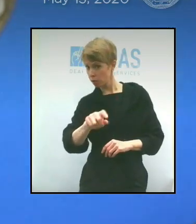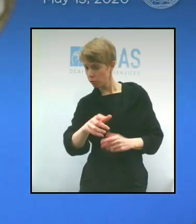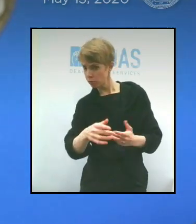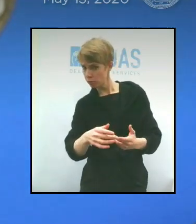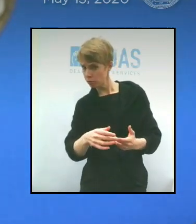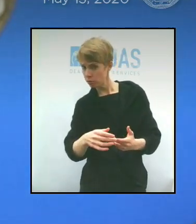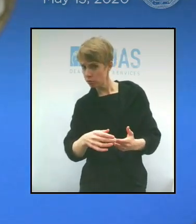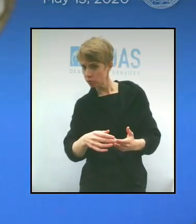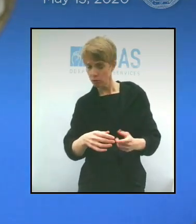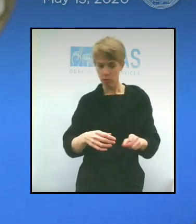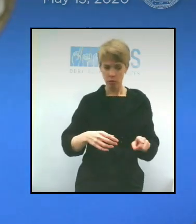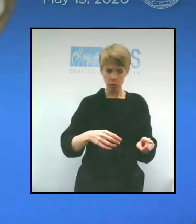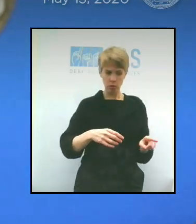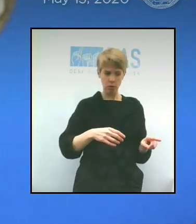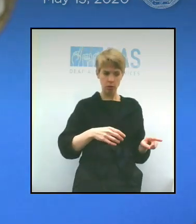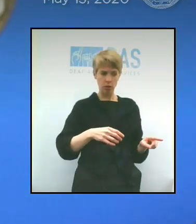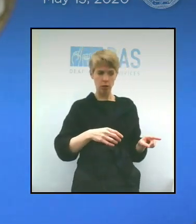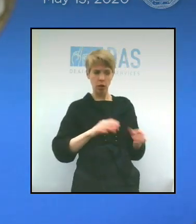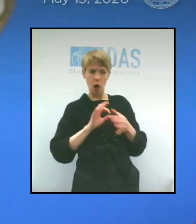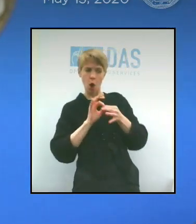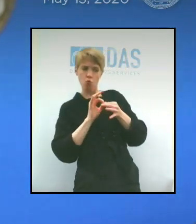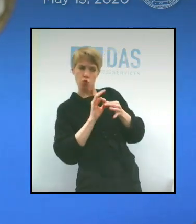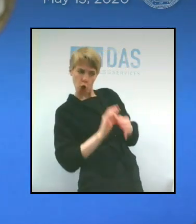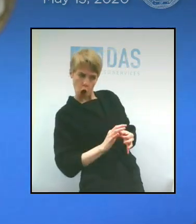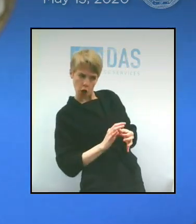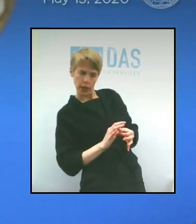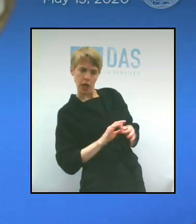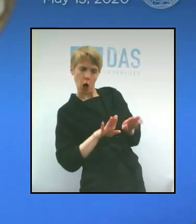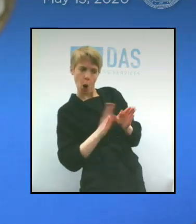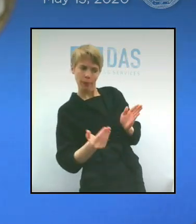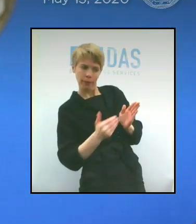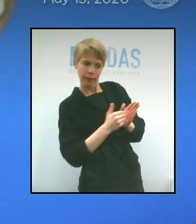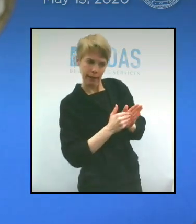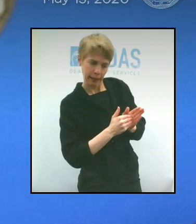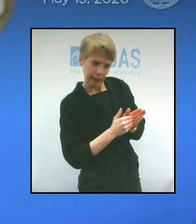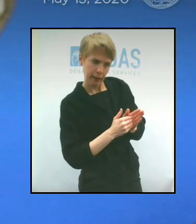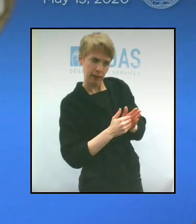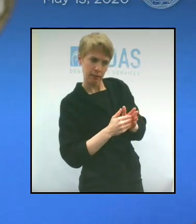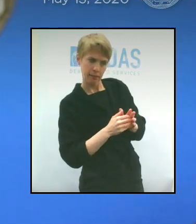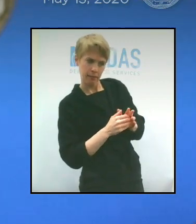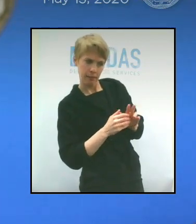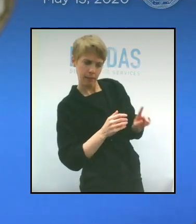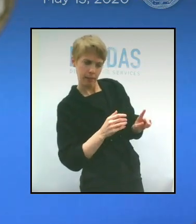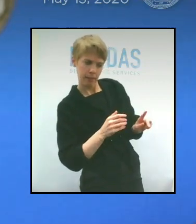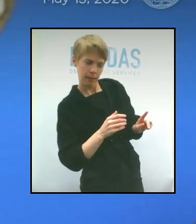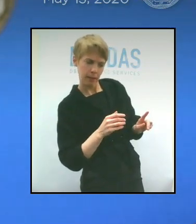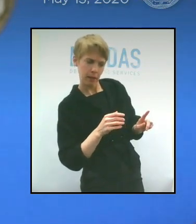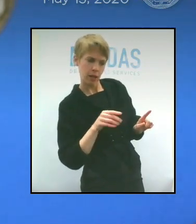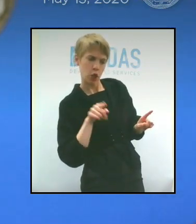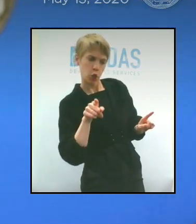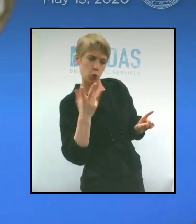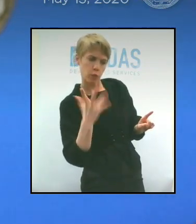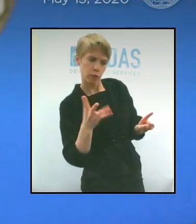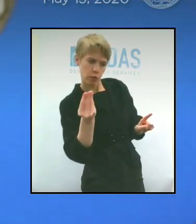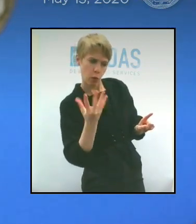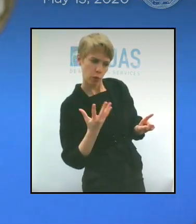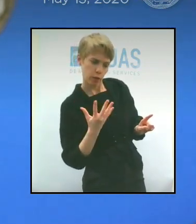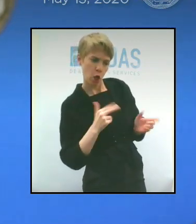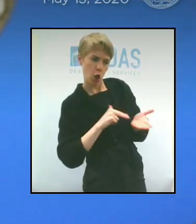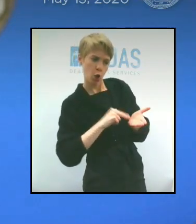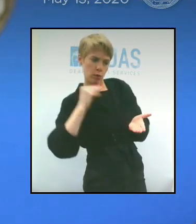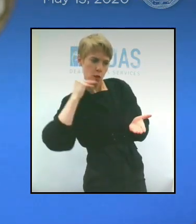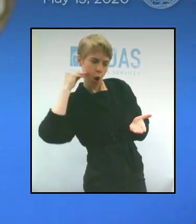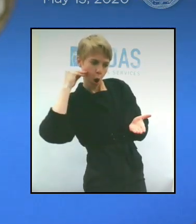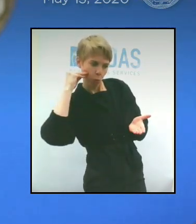Mark. Regarding reopening, I know that in past news updates that you've given to us, nursing homes